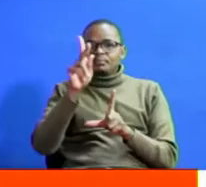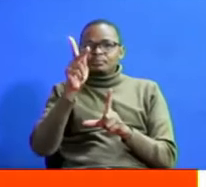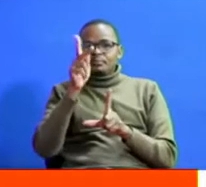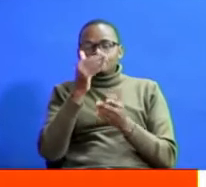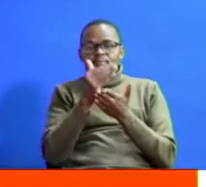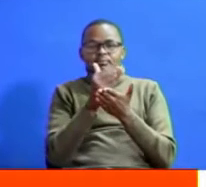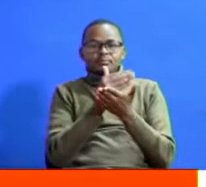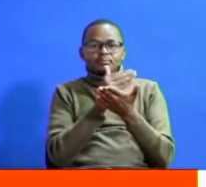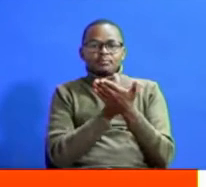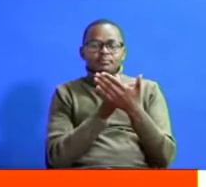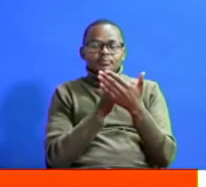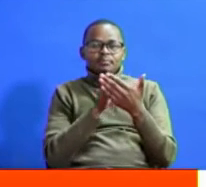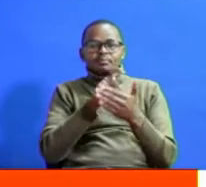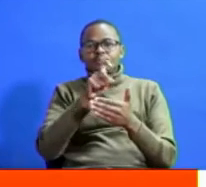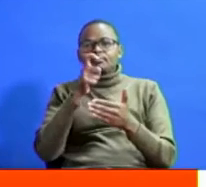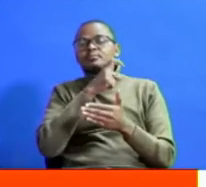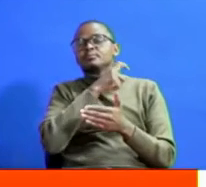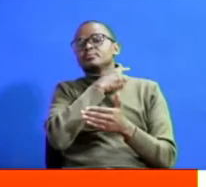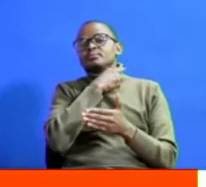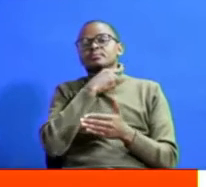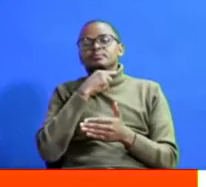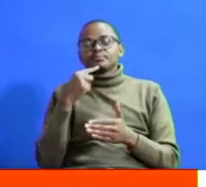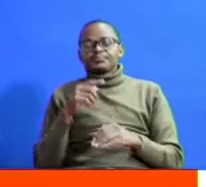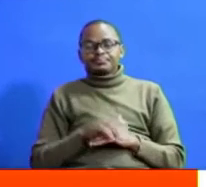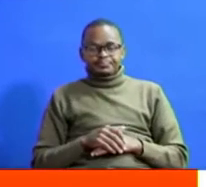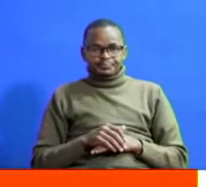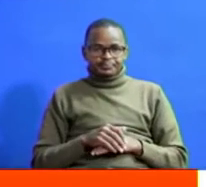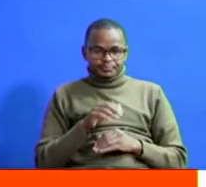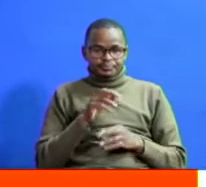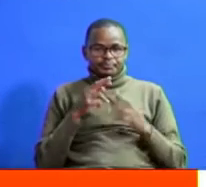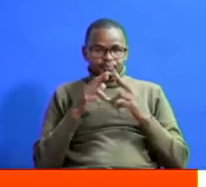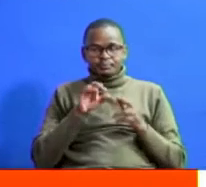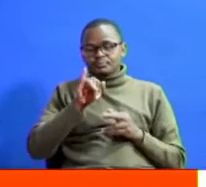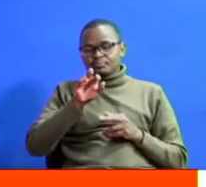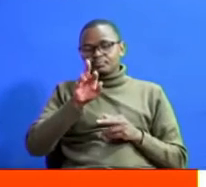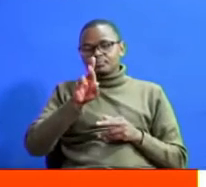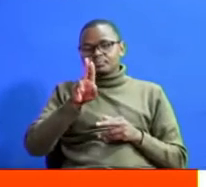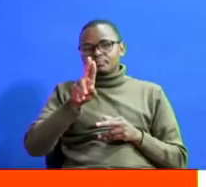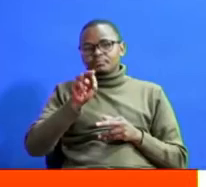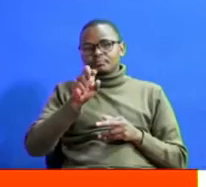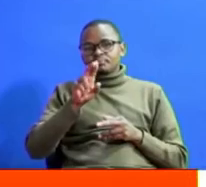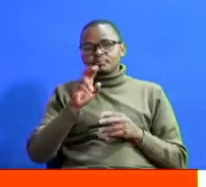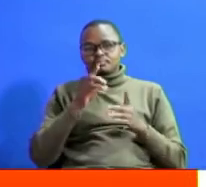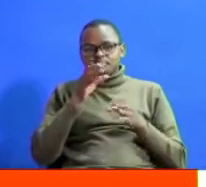initiative against extrajudicial killings. Our reporter Mark Kirungu with the details.